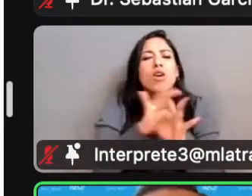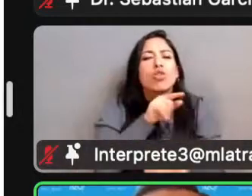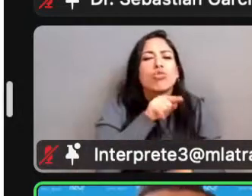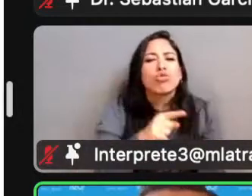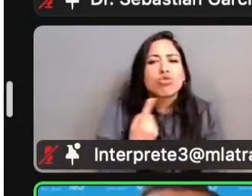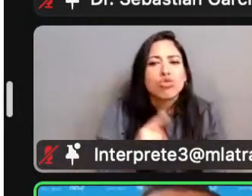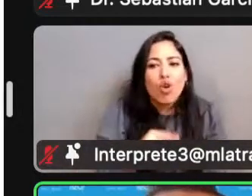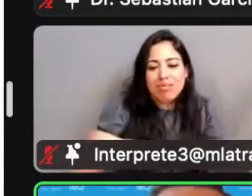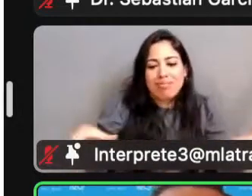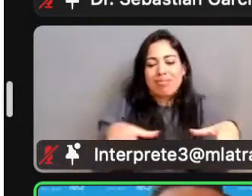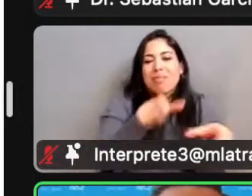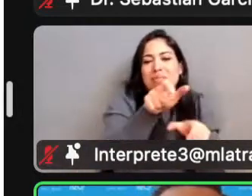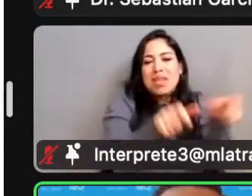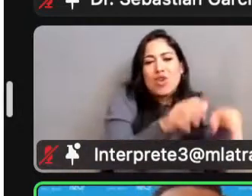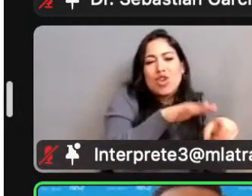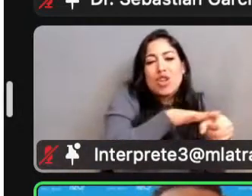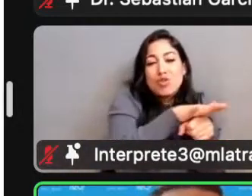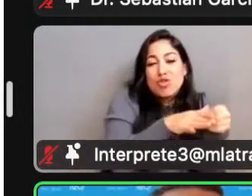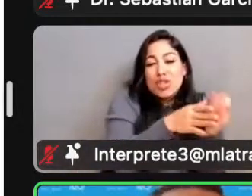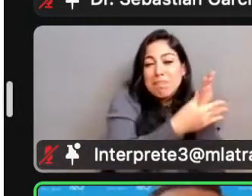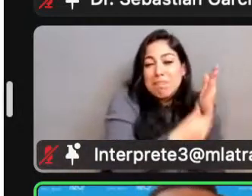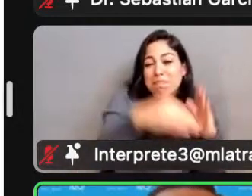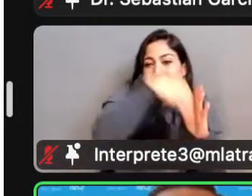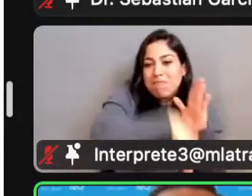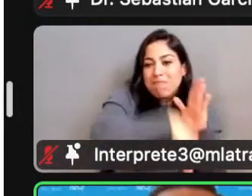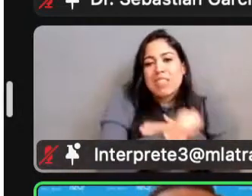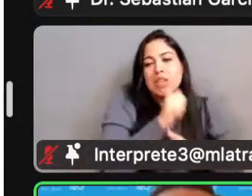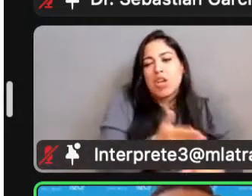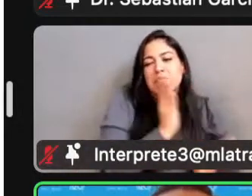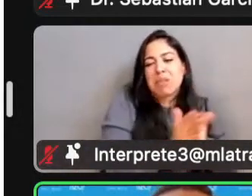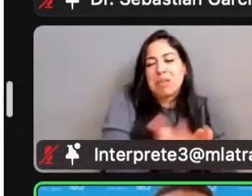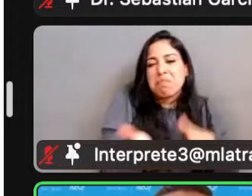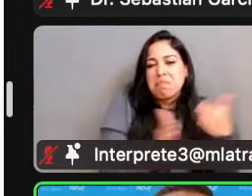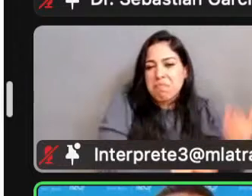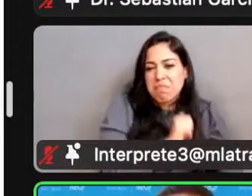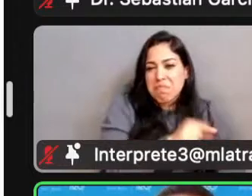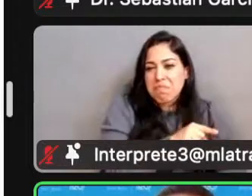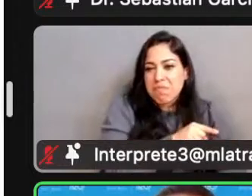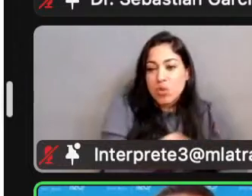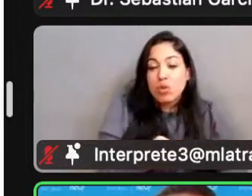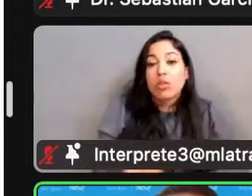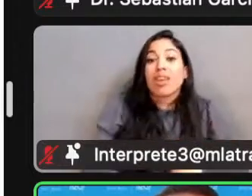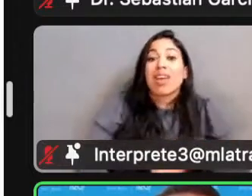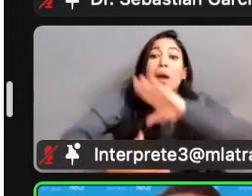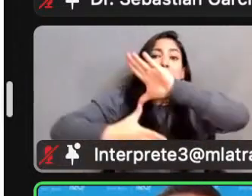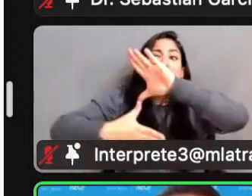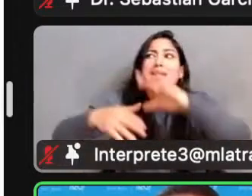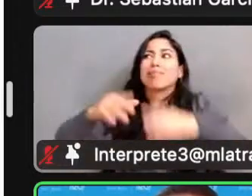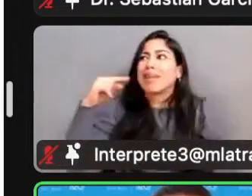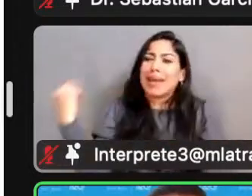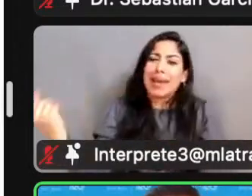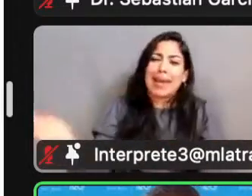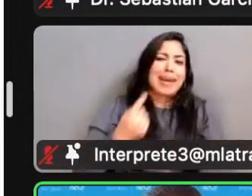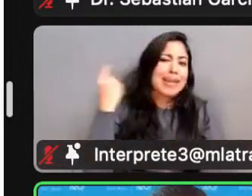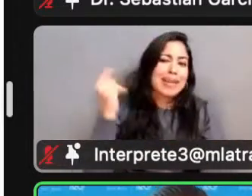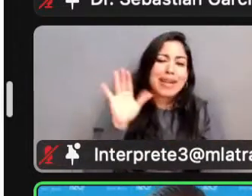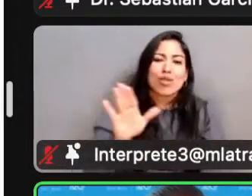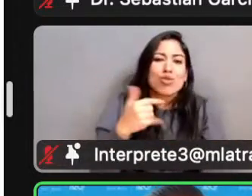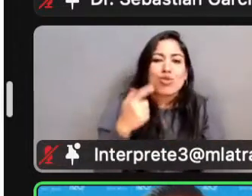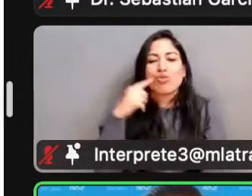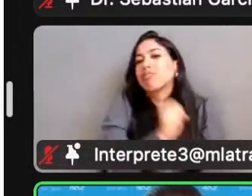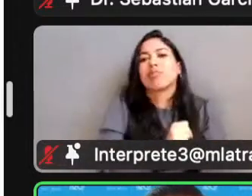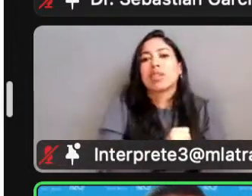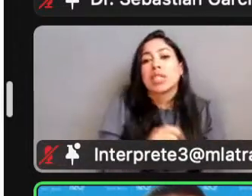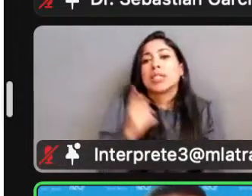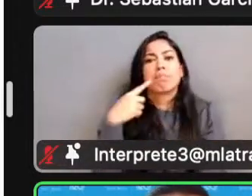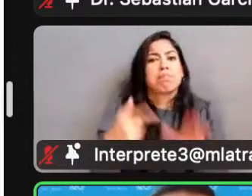distributed, being concentrated in those populations that are at a social disadvantage. In general, in the Americas, it